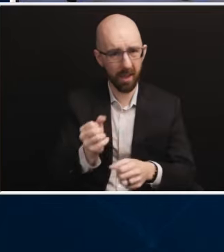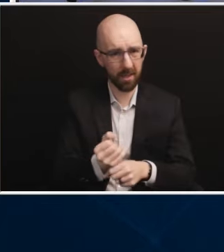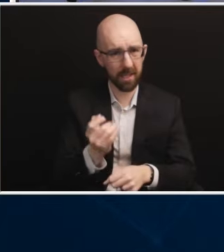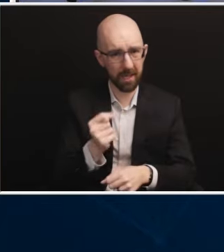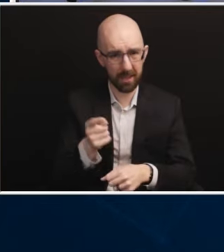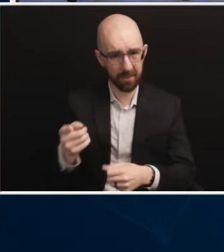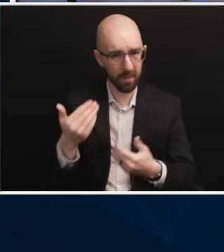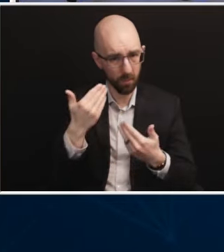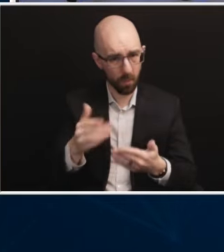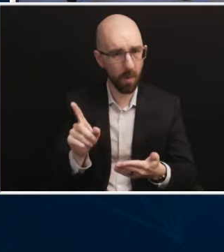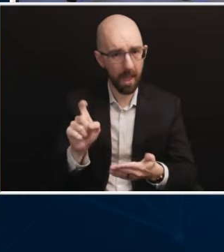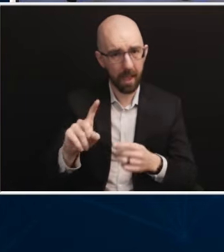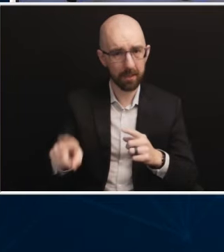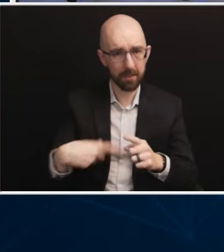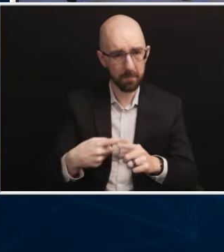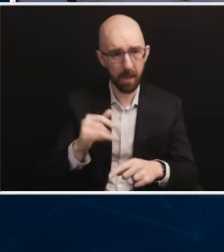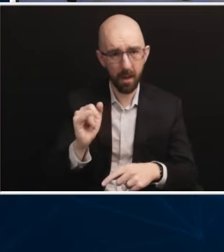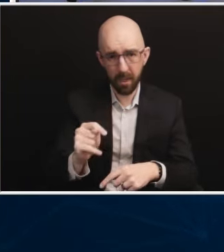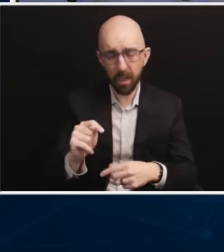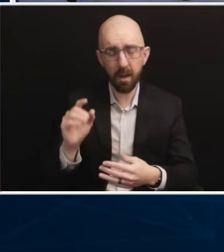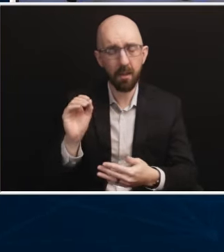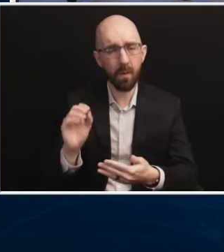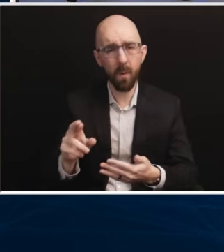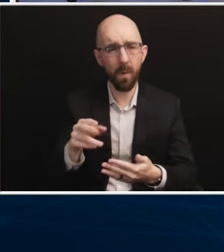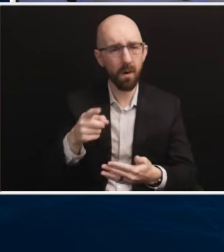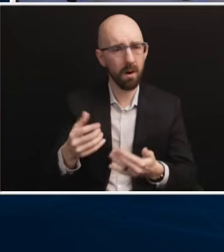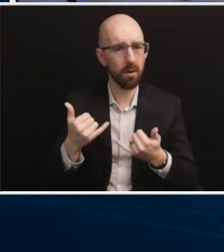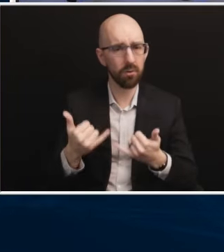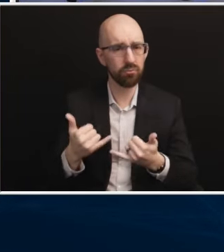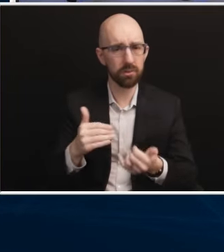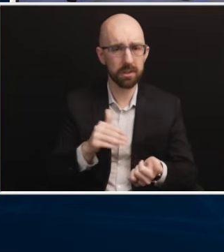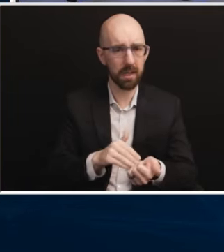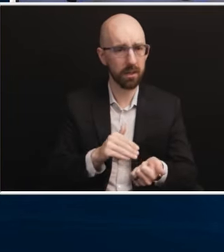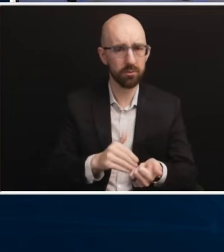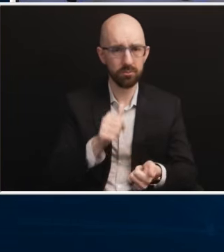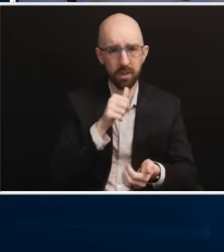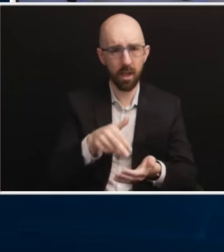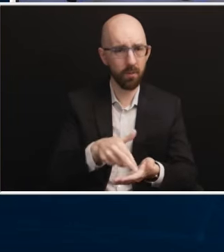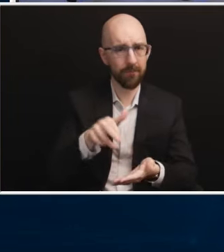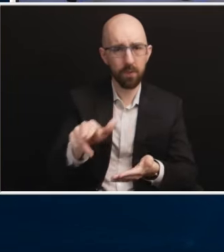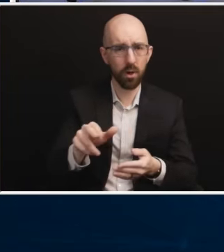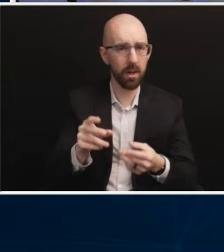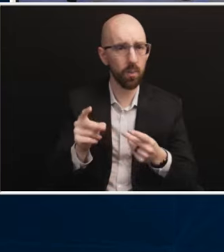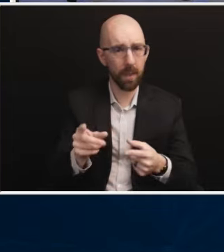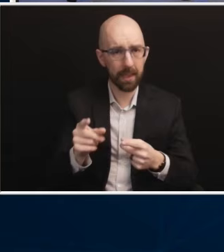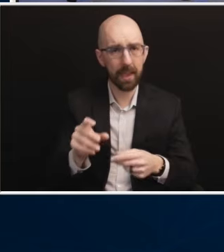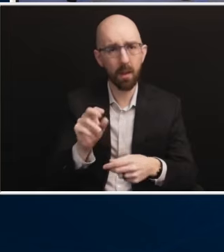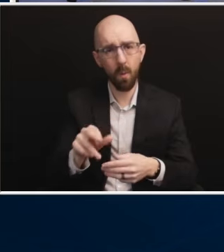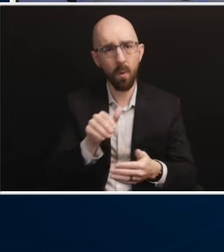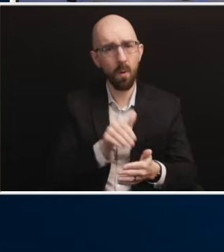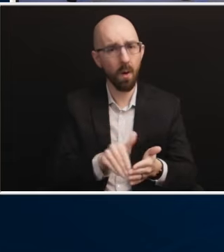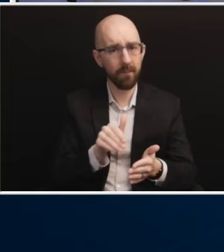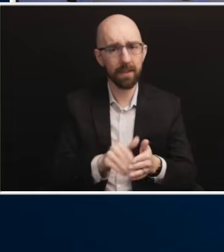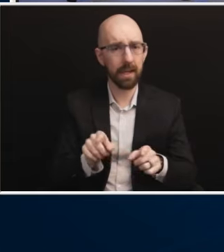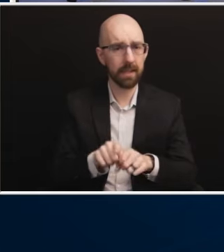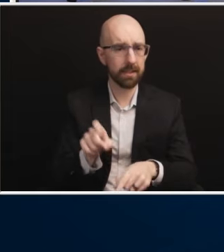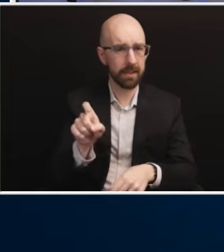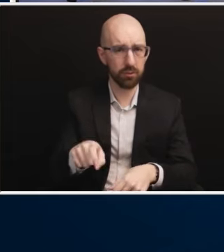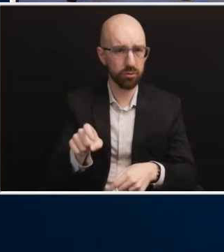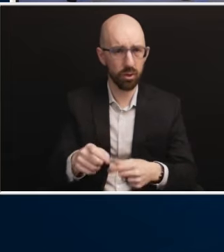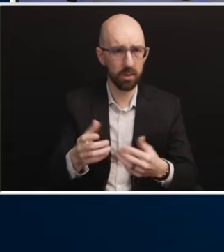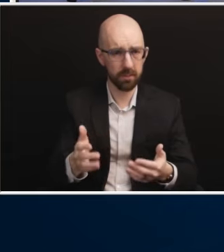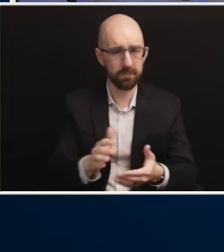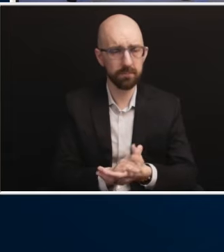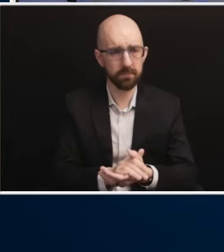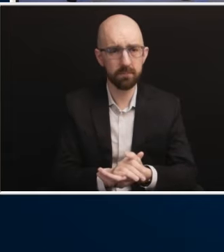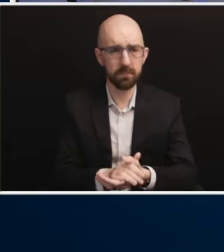to ask about it? Or is it that their current doctors aren't referring them as quickly or as often as they should? It's